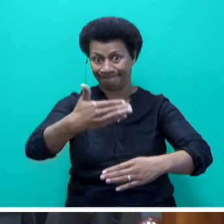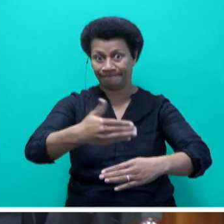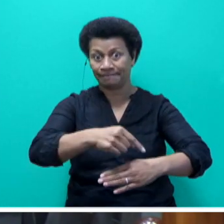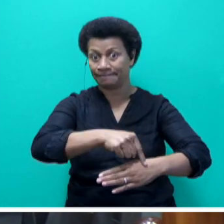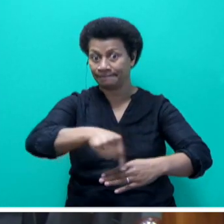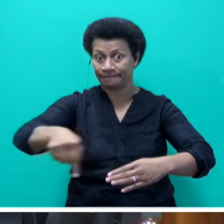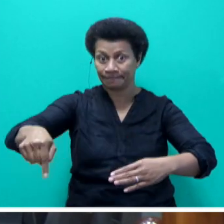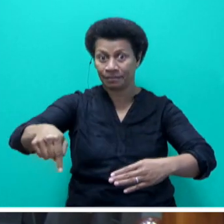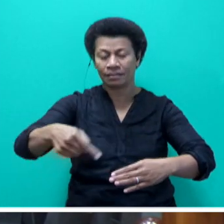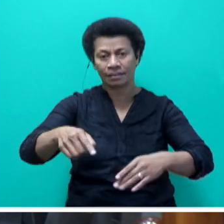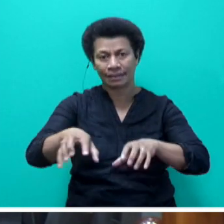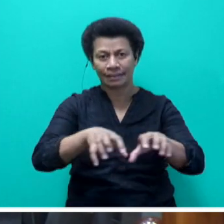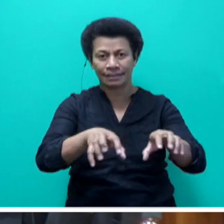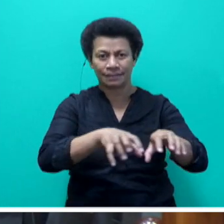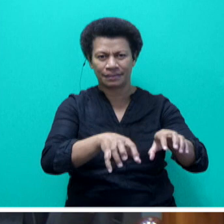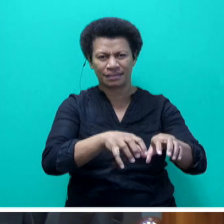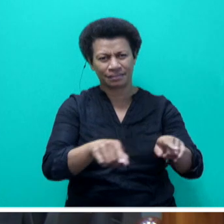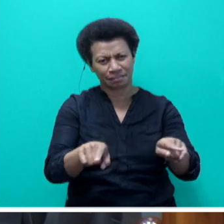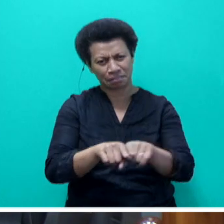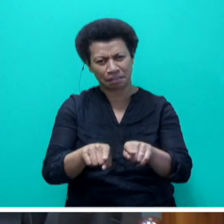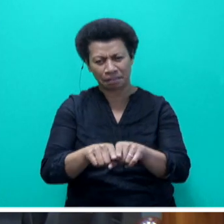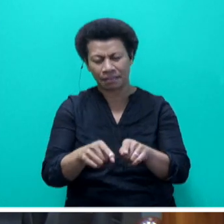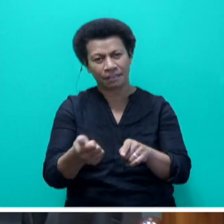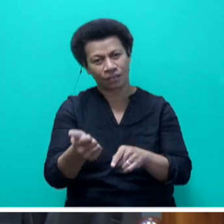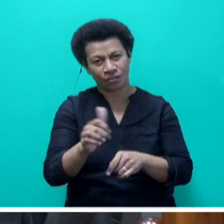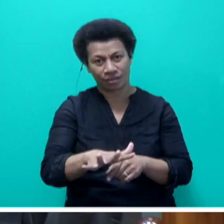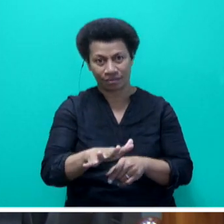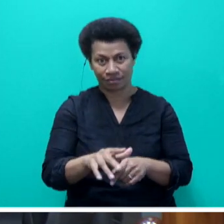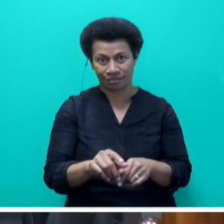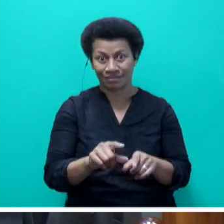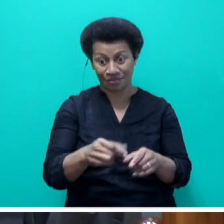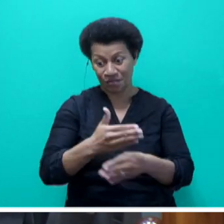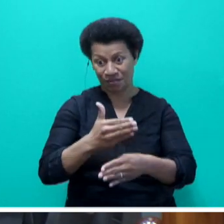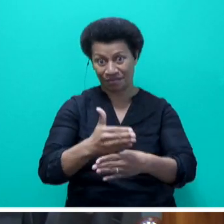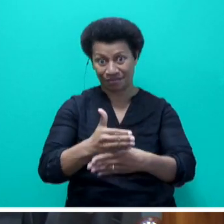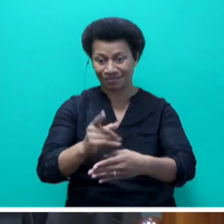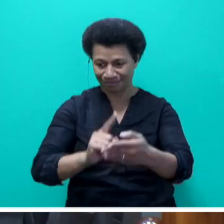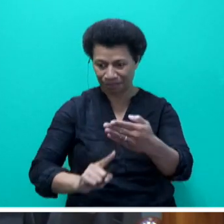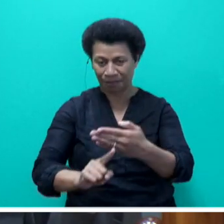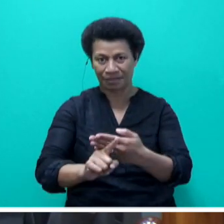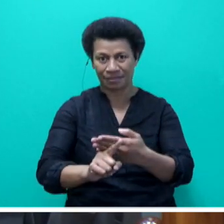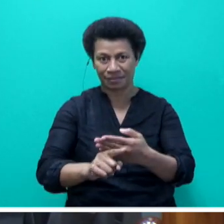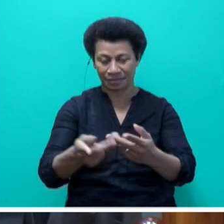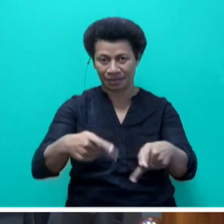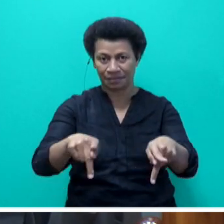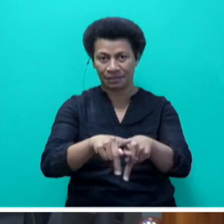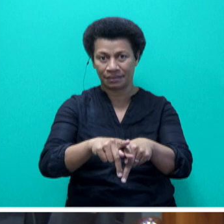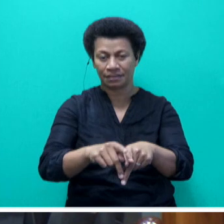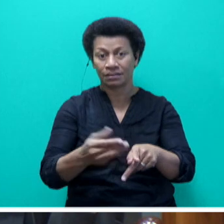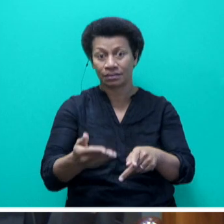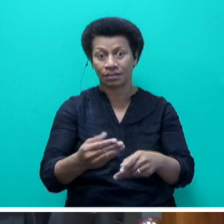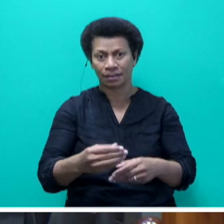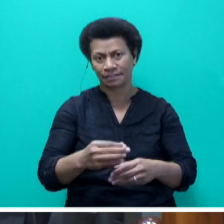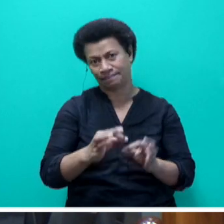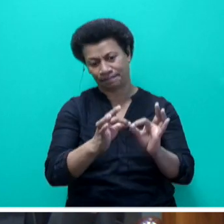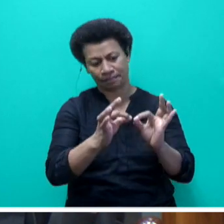are activities of the same nature already being undertaken within that particular area. This particular block rezoning initiative is a strategy